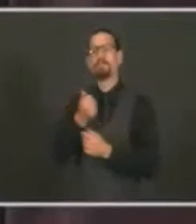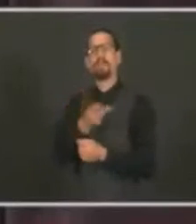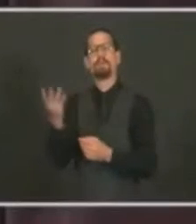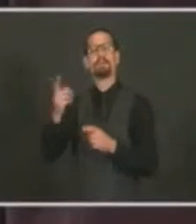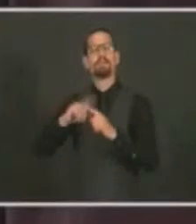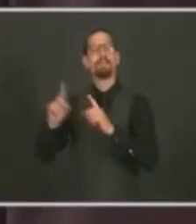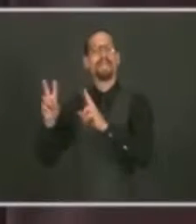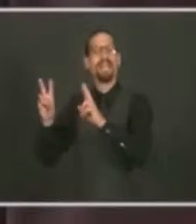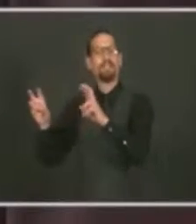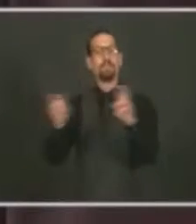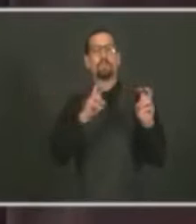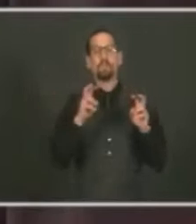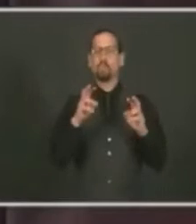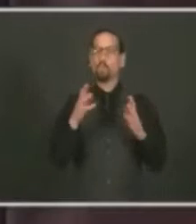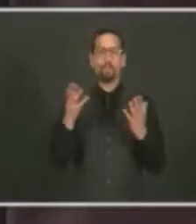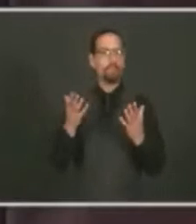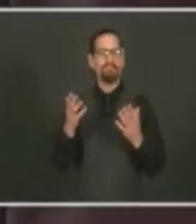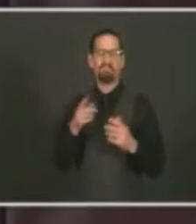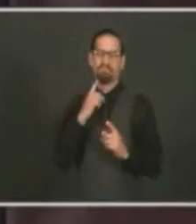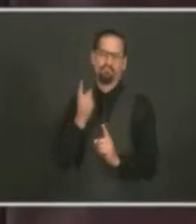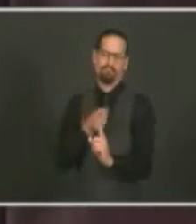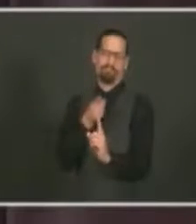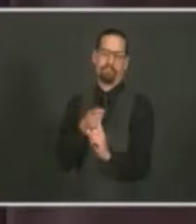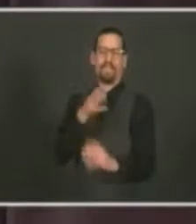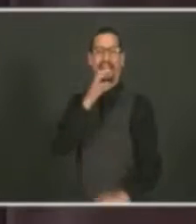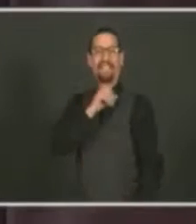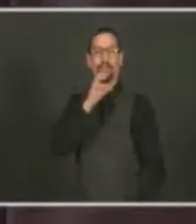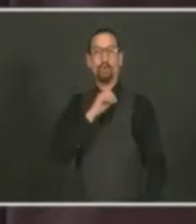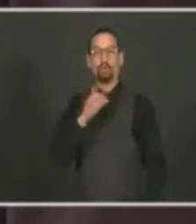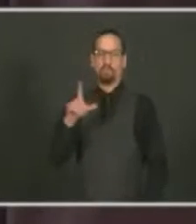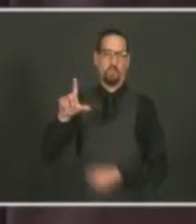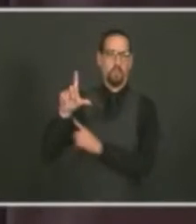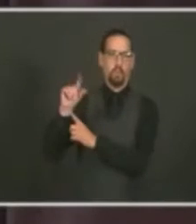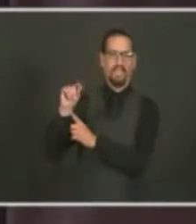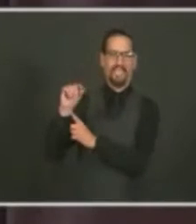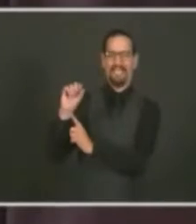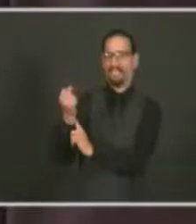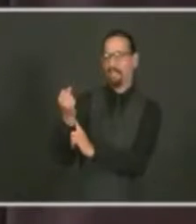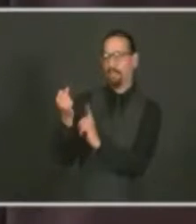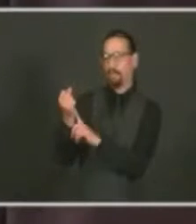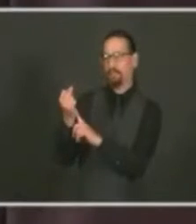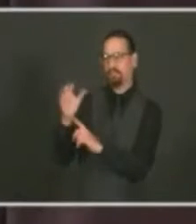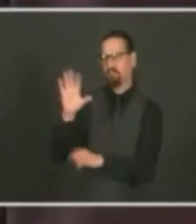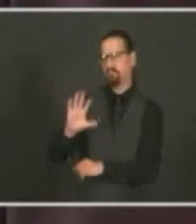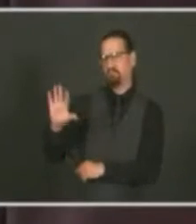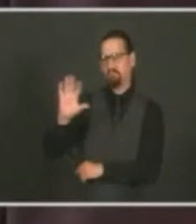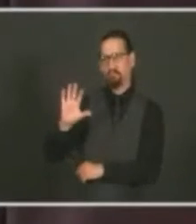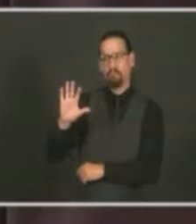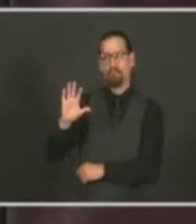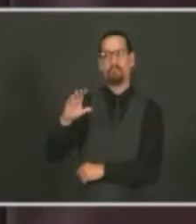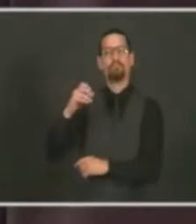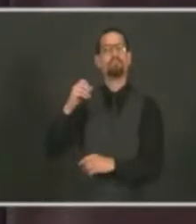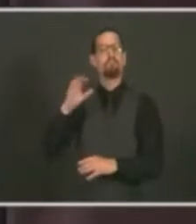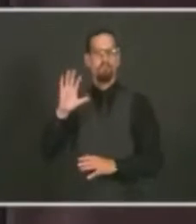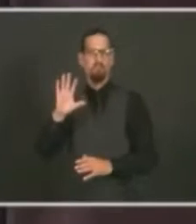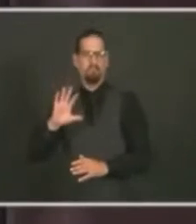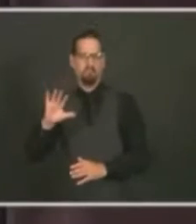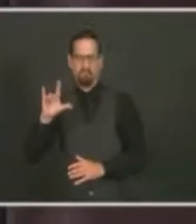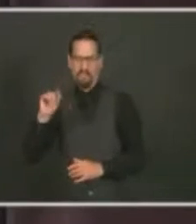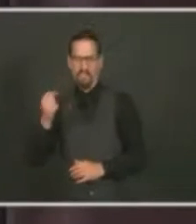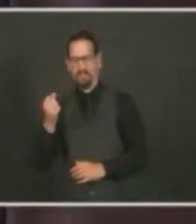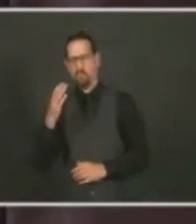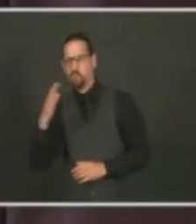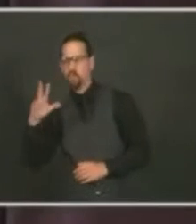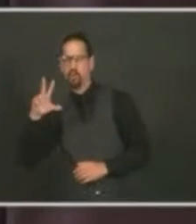In their 20s. So, and by the way, this isn't a Rhode Island thing. This is a struggle all around the